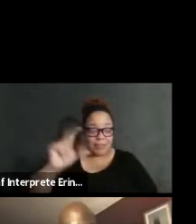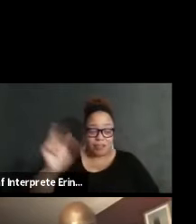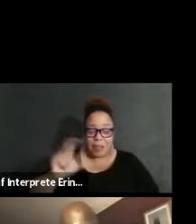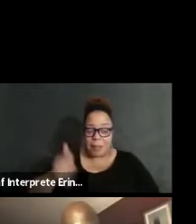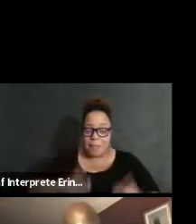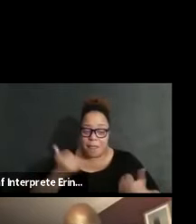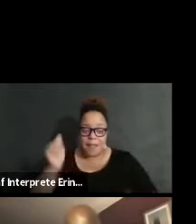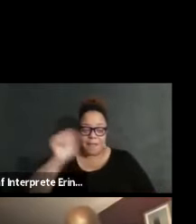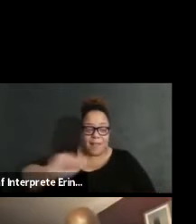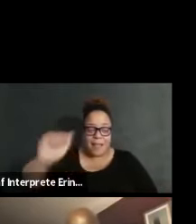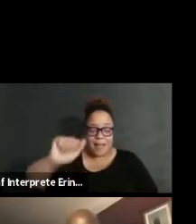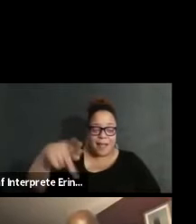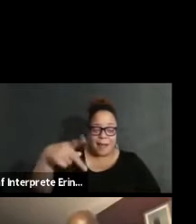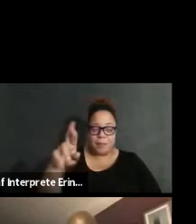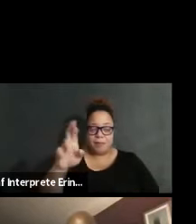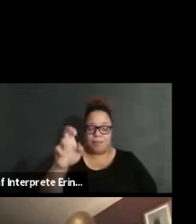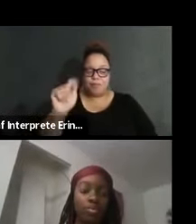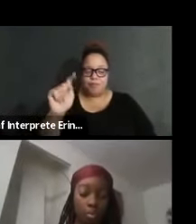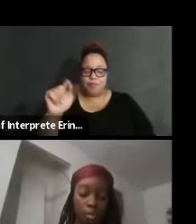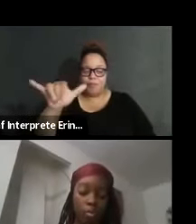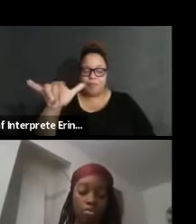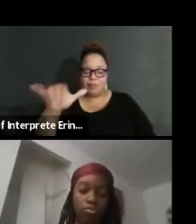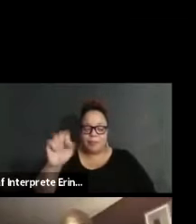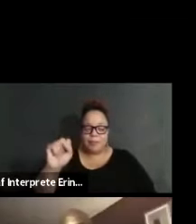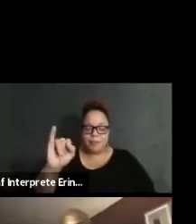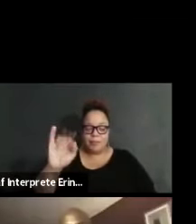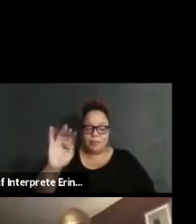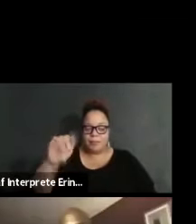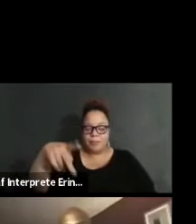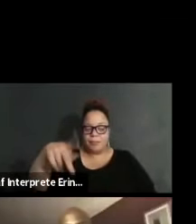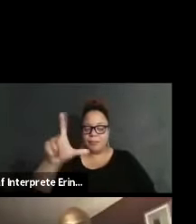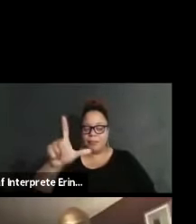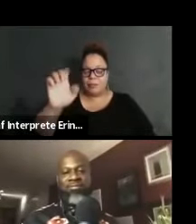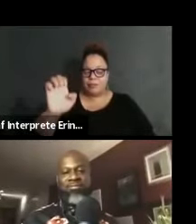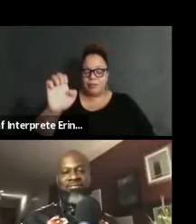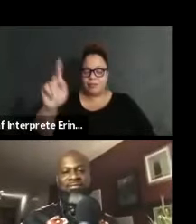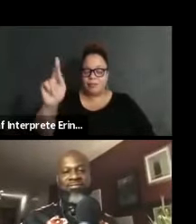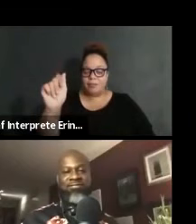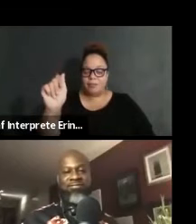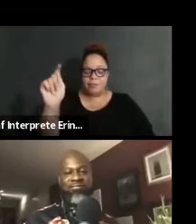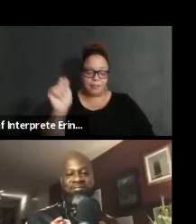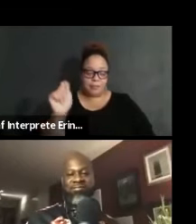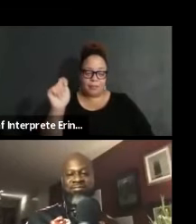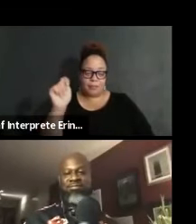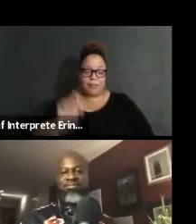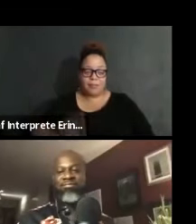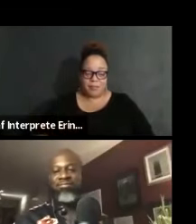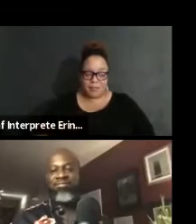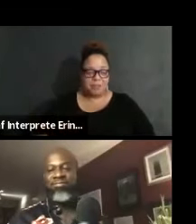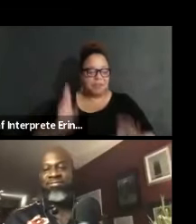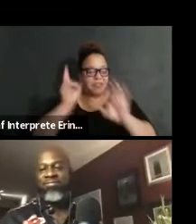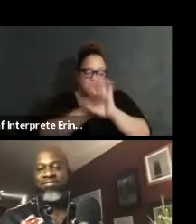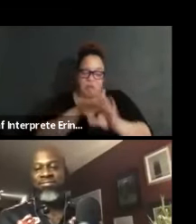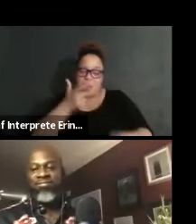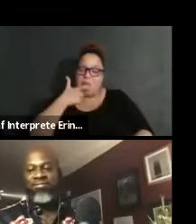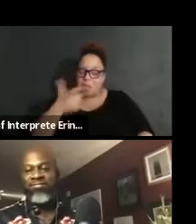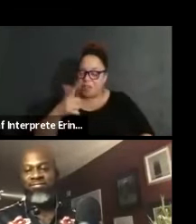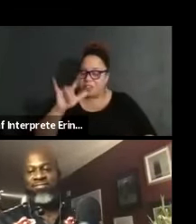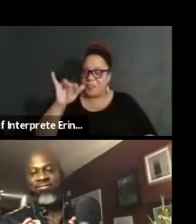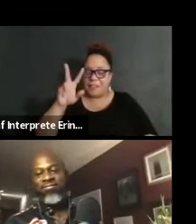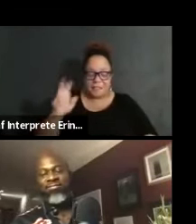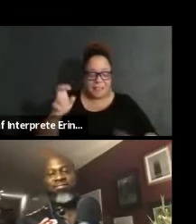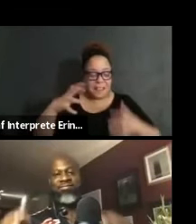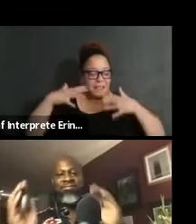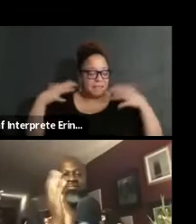the K, where we gonna crown us an Indie Slam winner for Brave New Voices to close out our week. Thank you so much for an amazing virtual